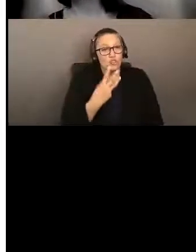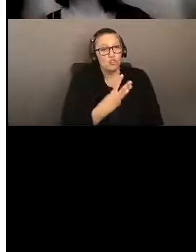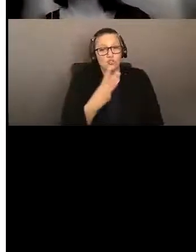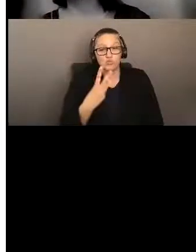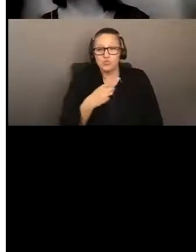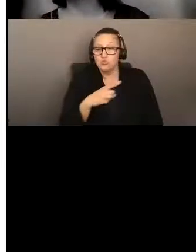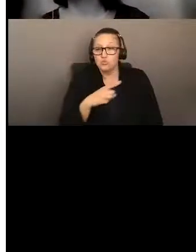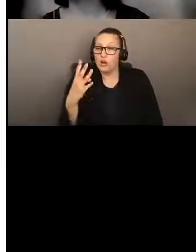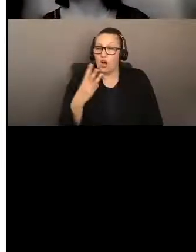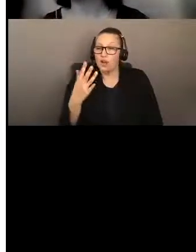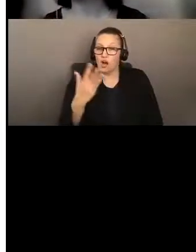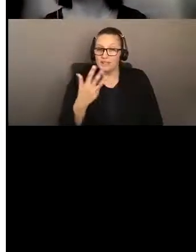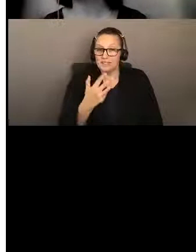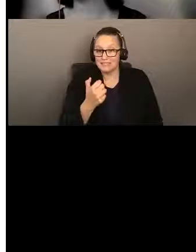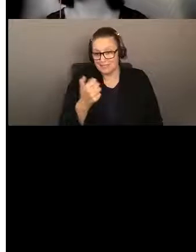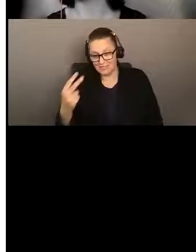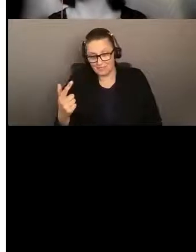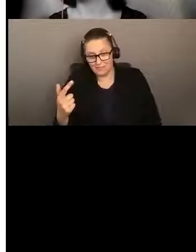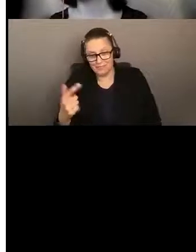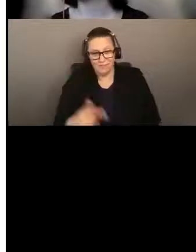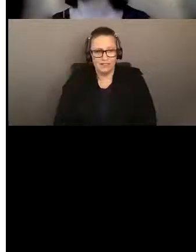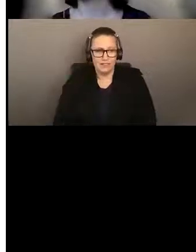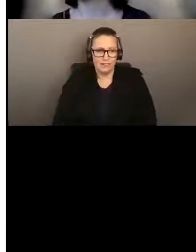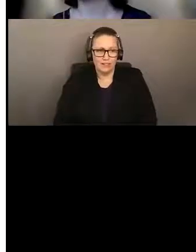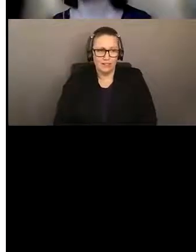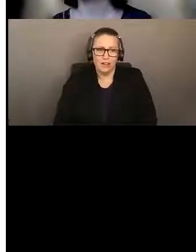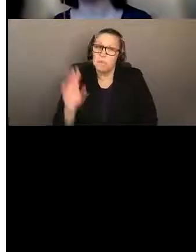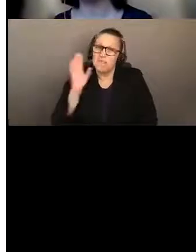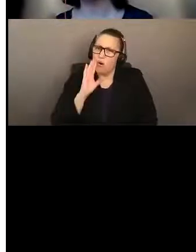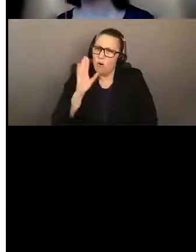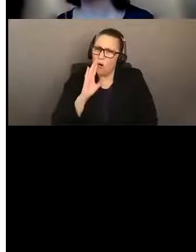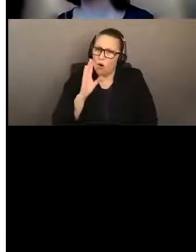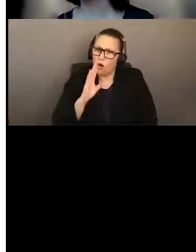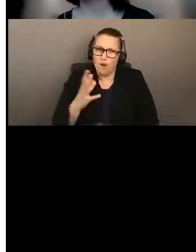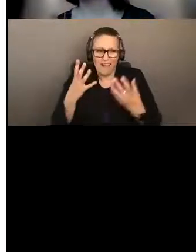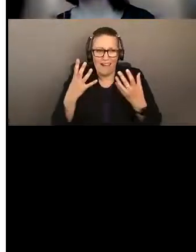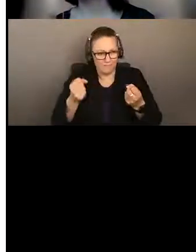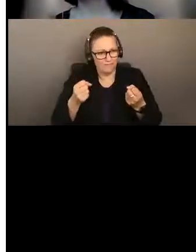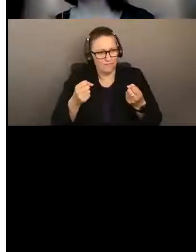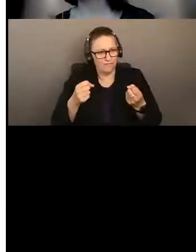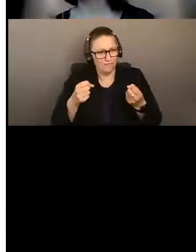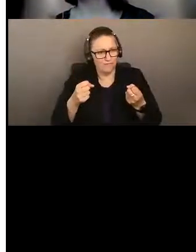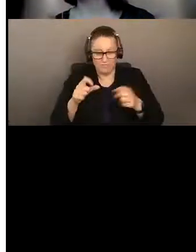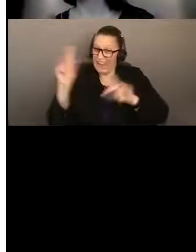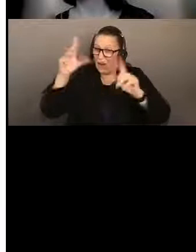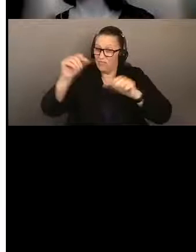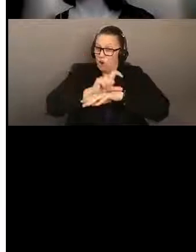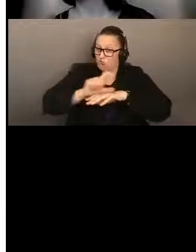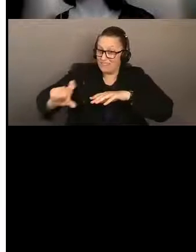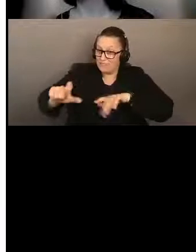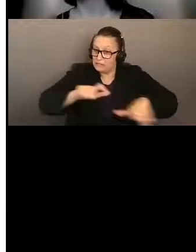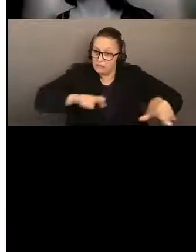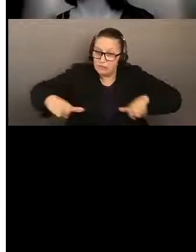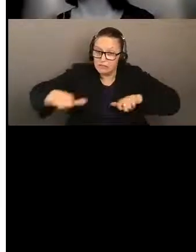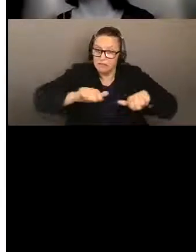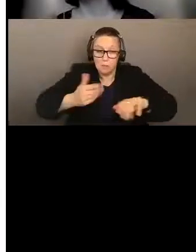before the streets of Sydney were paved with concrete and bitumen, many of them were lined with wooden blocks. Wood blocking of roads developed in